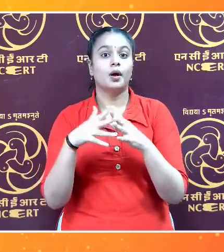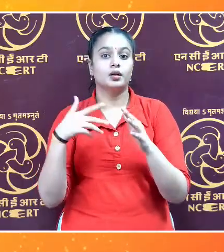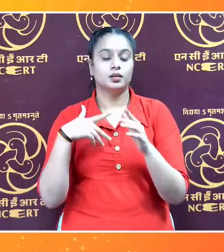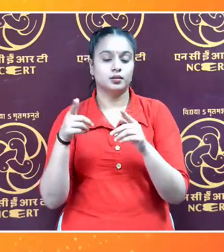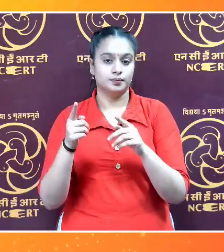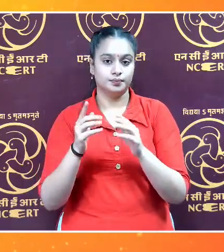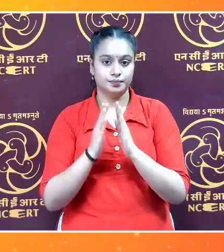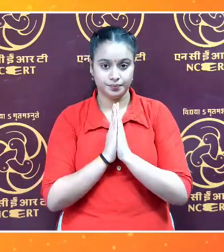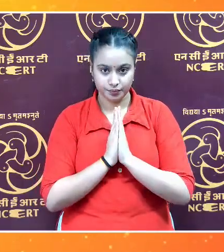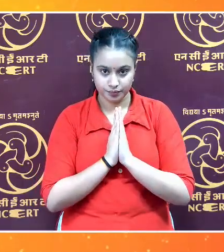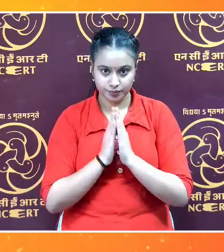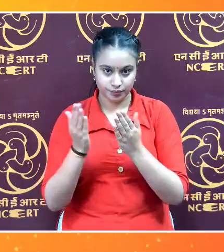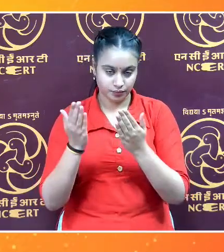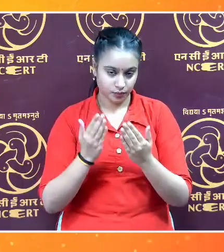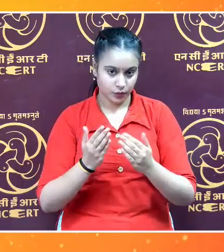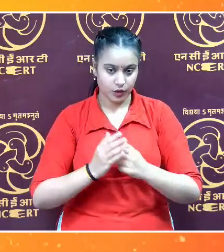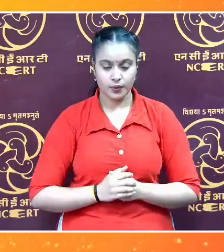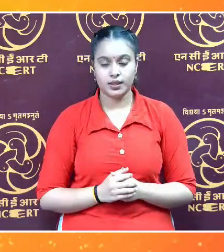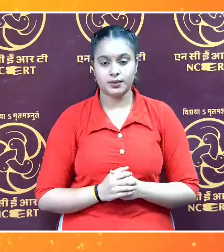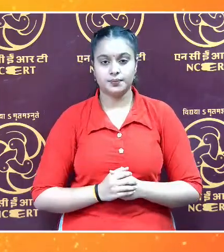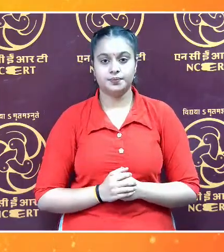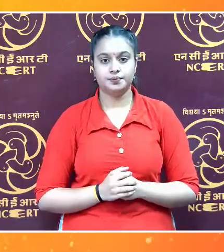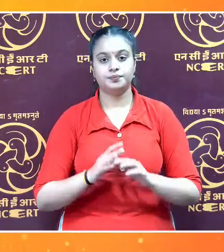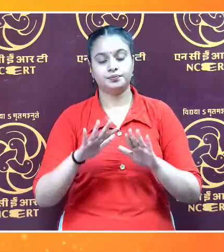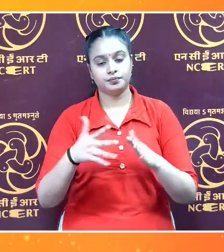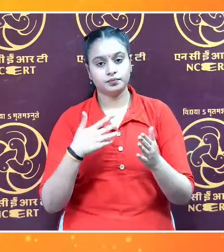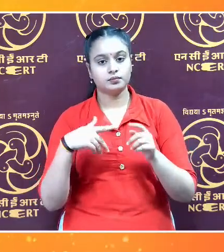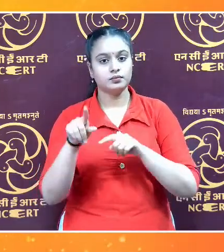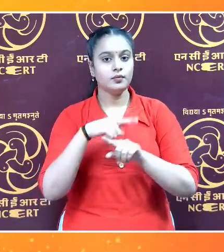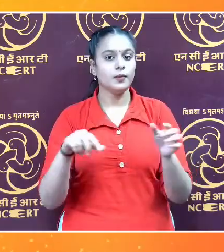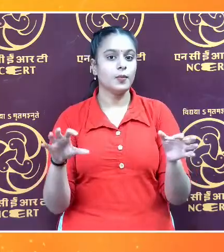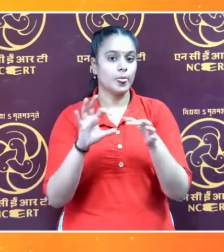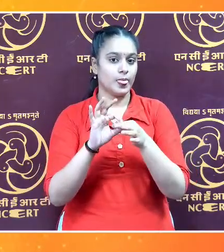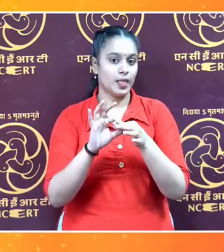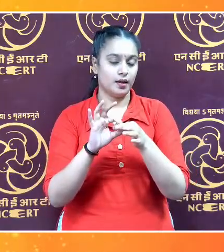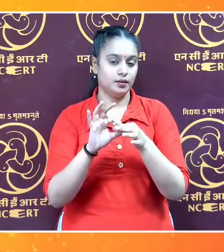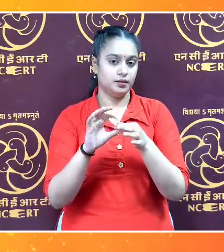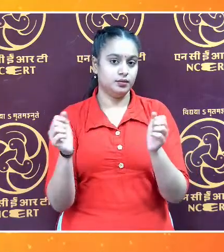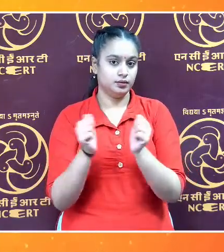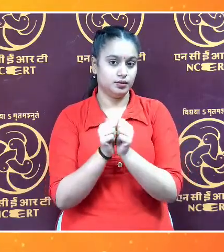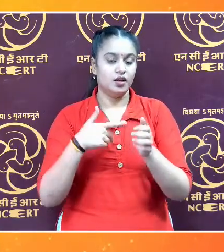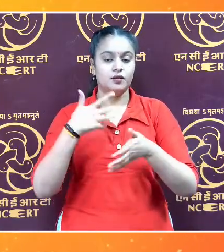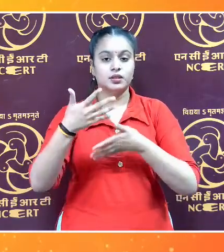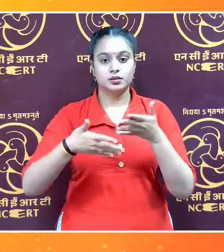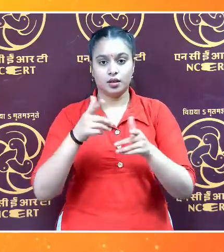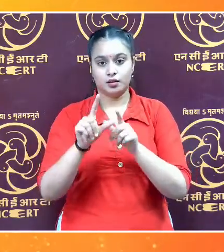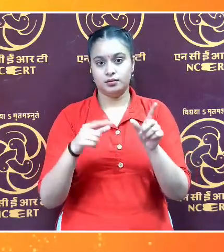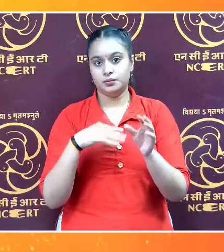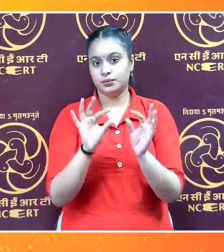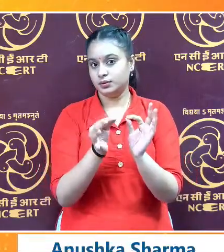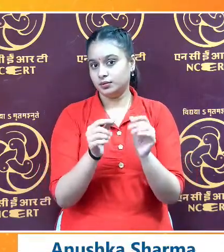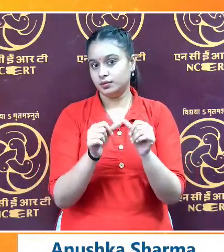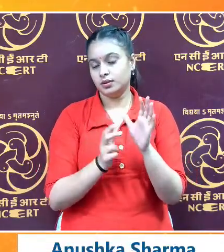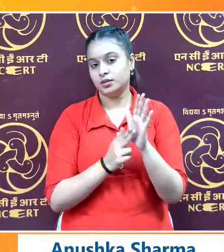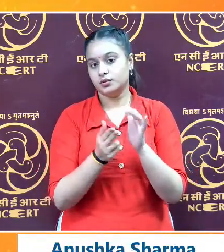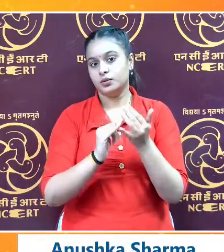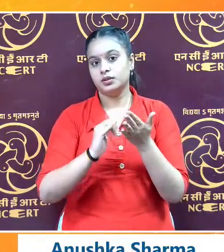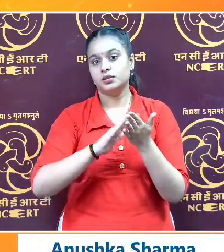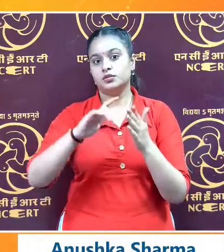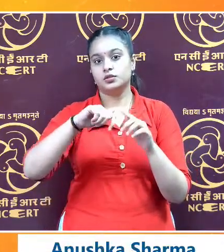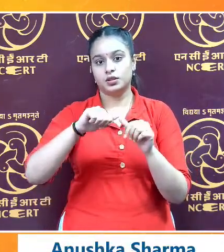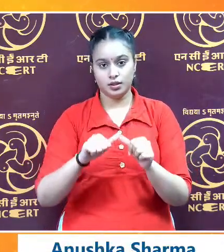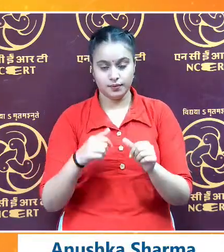and very warm welcome to you. Thank you so much, Harpreet. And we are also accompanied by our Indian Sign Language interpreter, Miss Anushka.